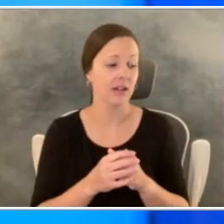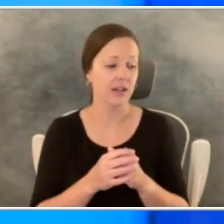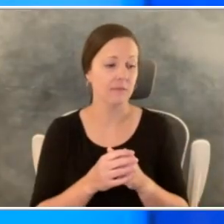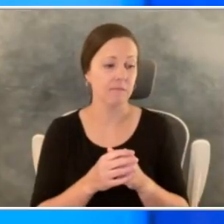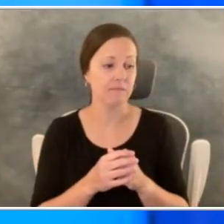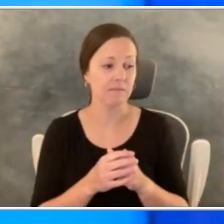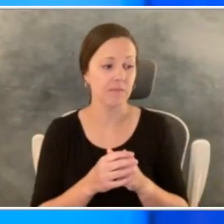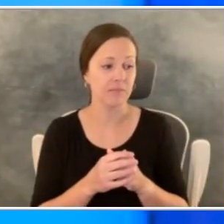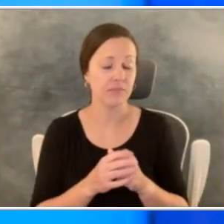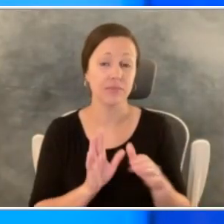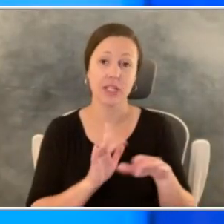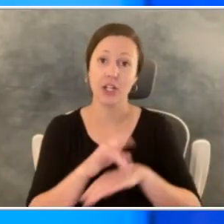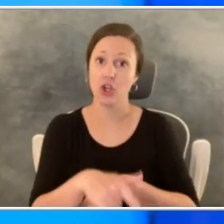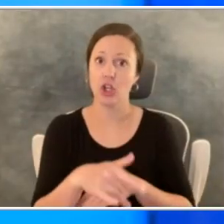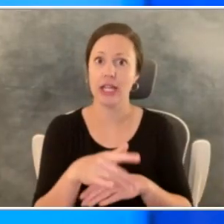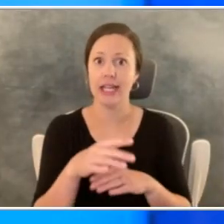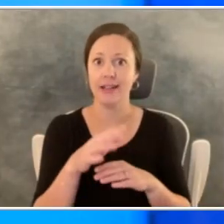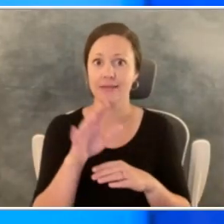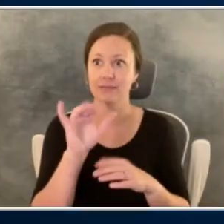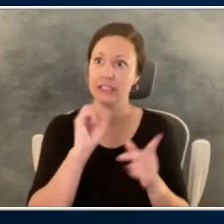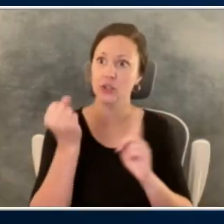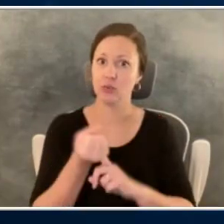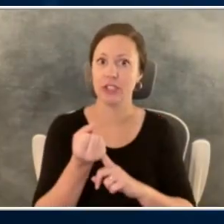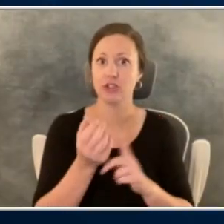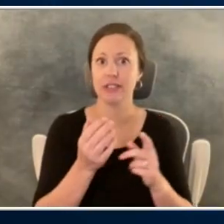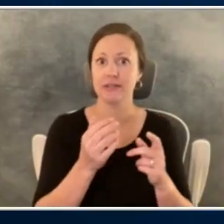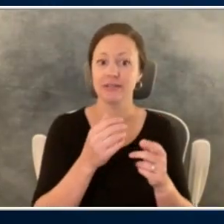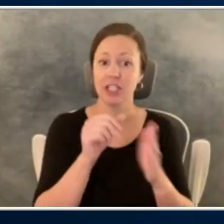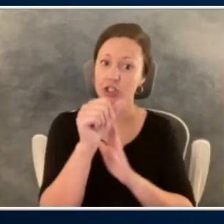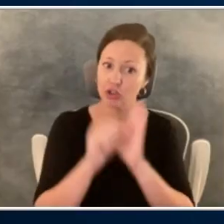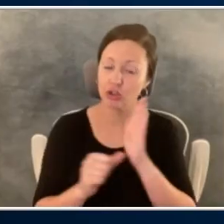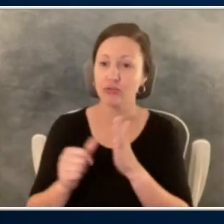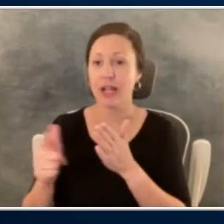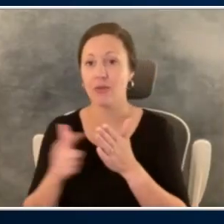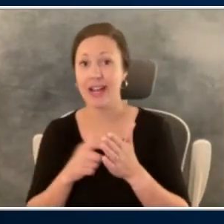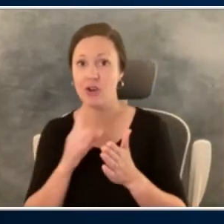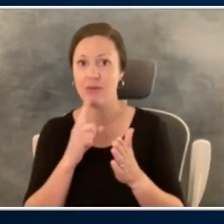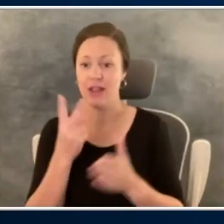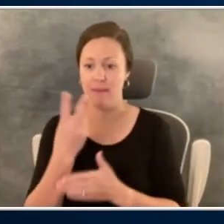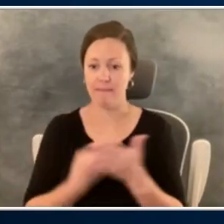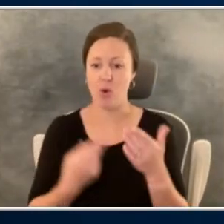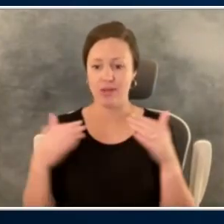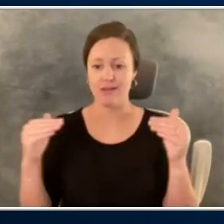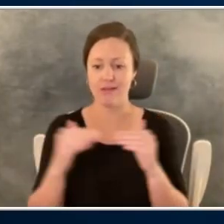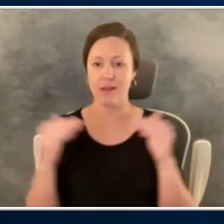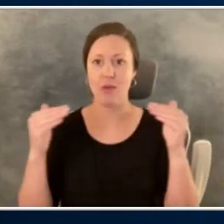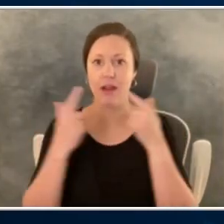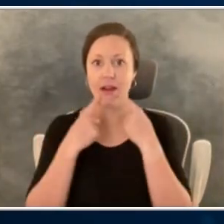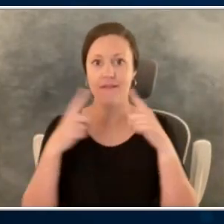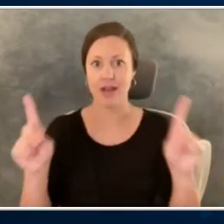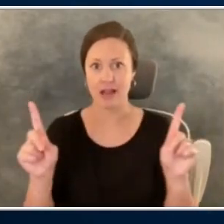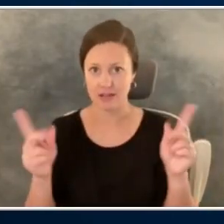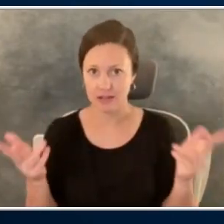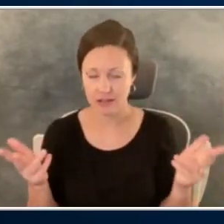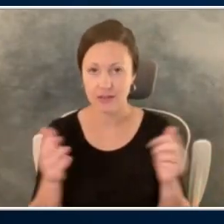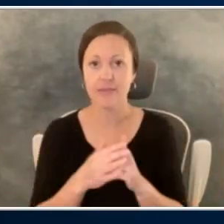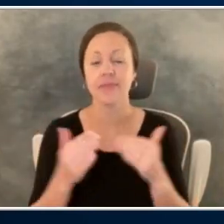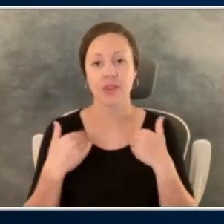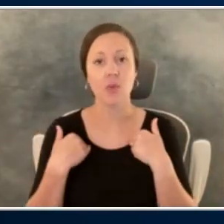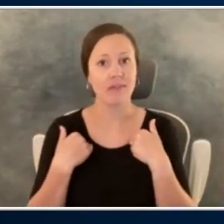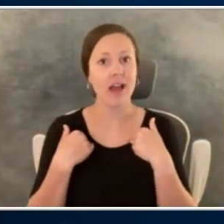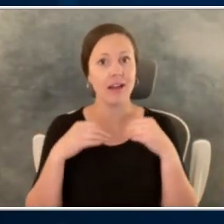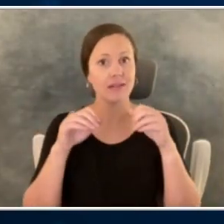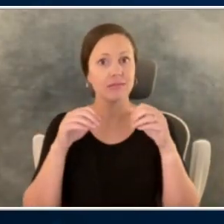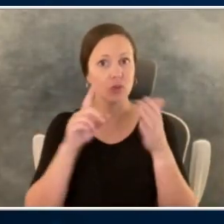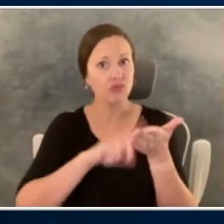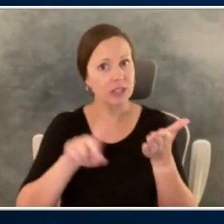cancer, surgery and radiation are considered equally effective. There's been a clinical trial comparing surgery, comparing radiation. They have followed